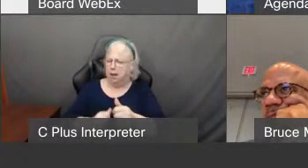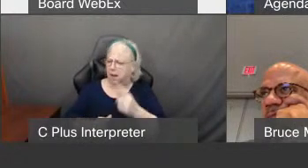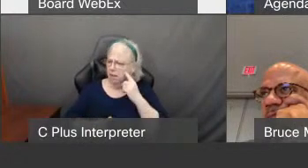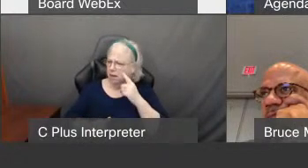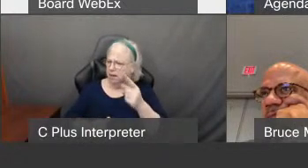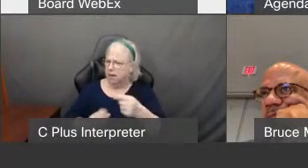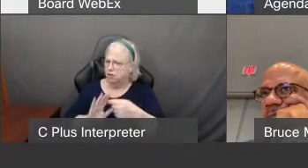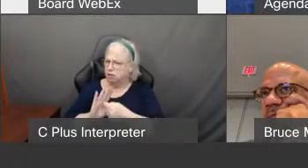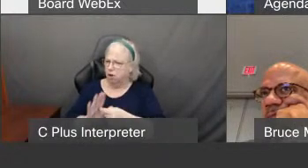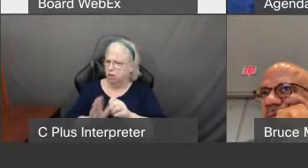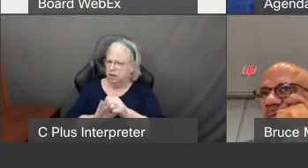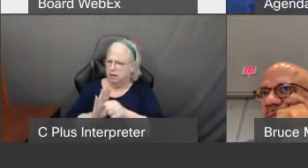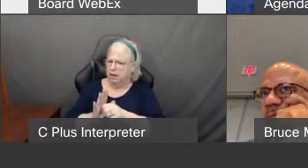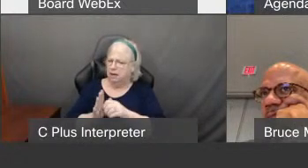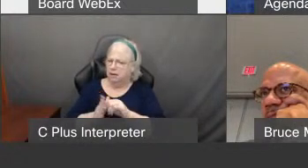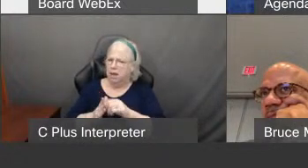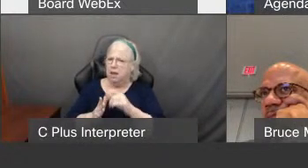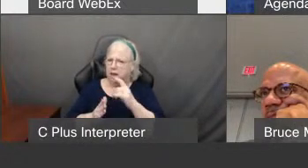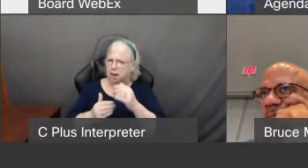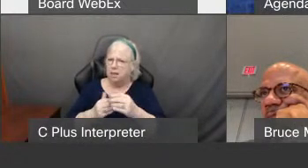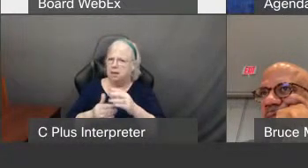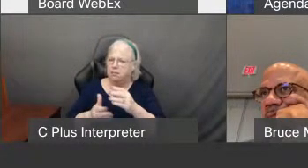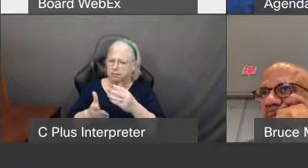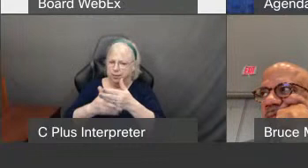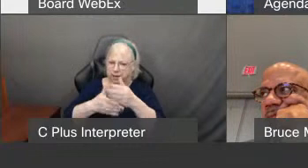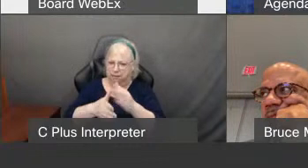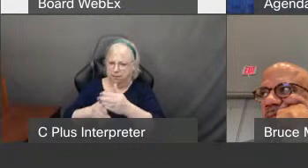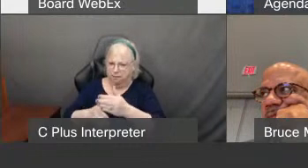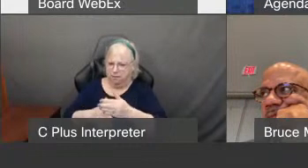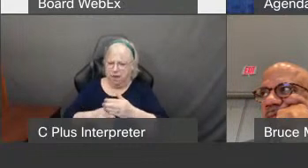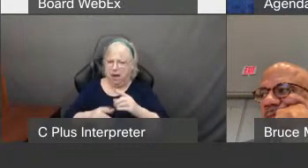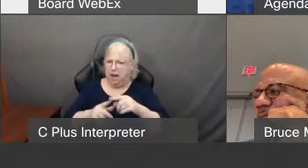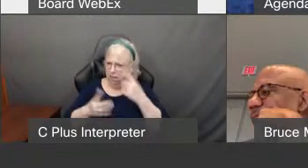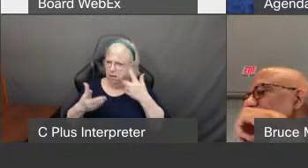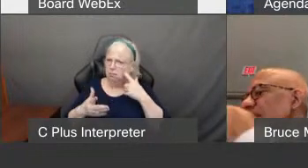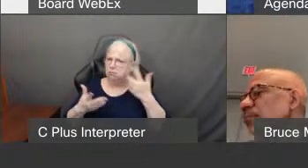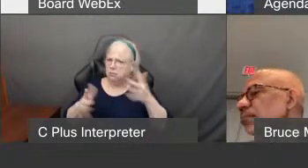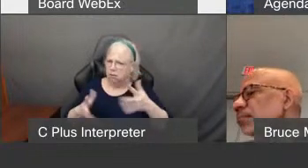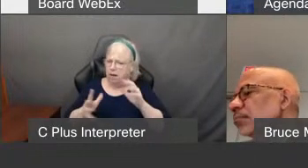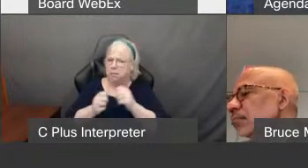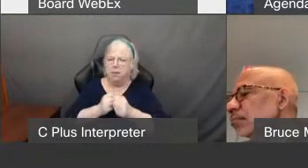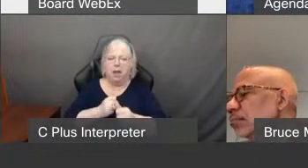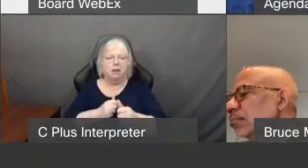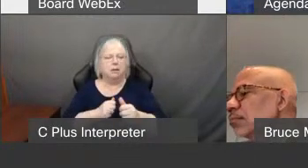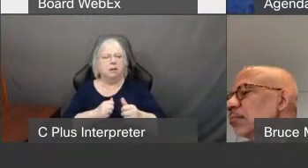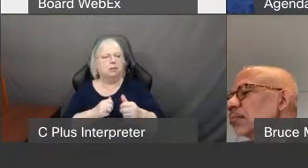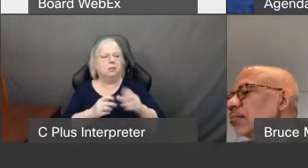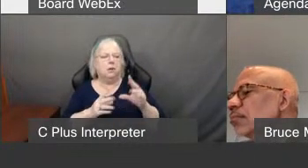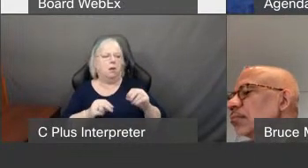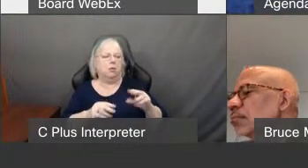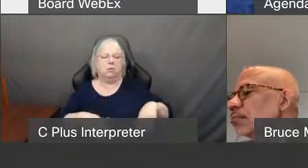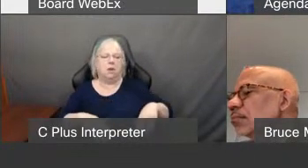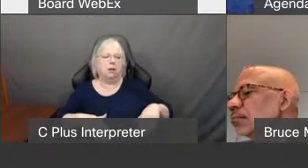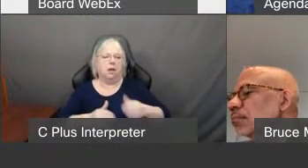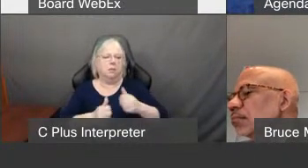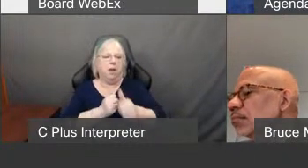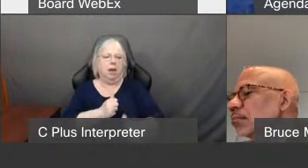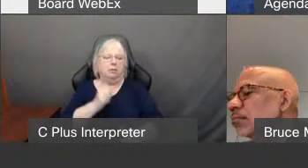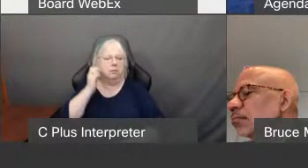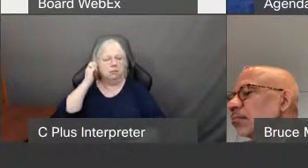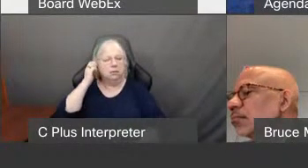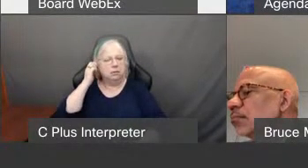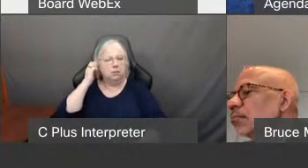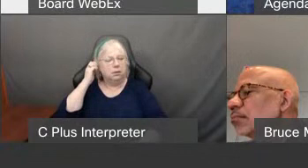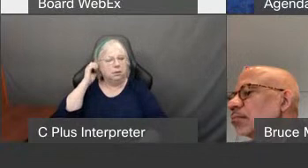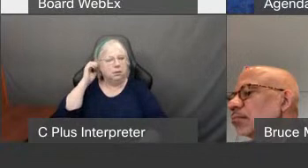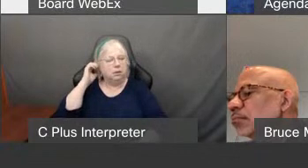they showed the states. I'll send you what she sent me. Yes, ma'am. It has not been passed.